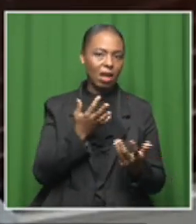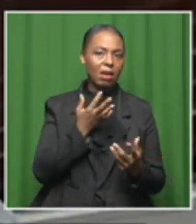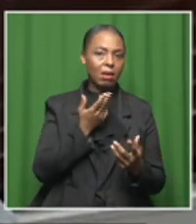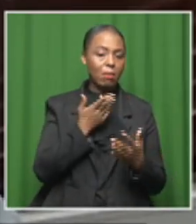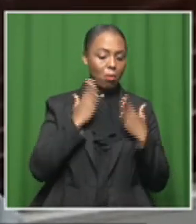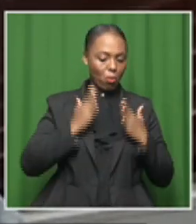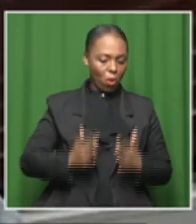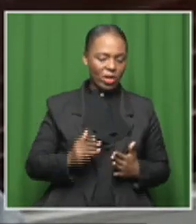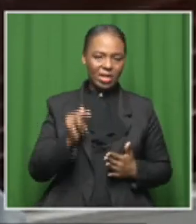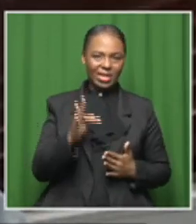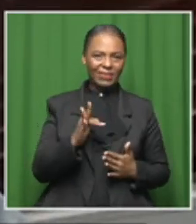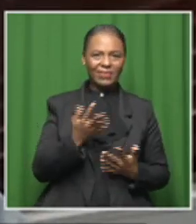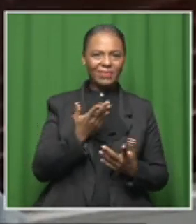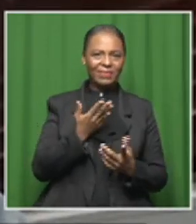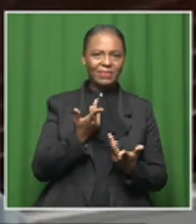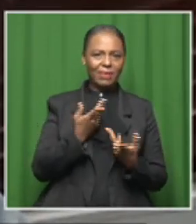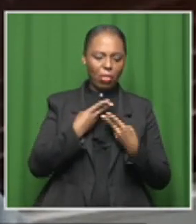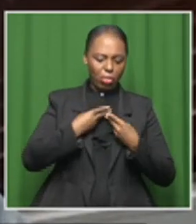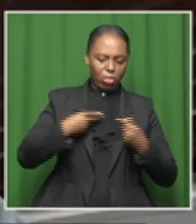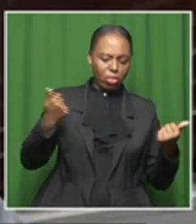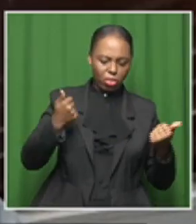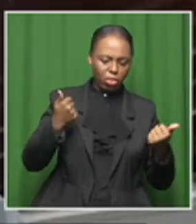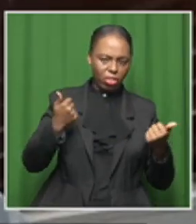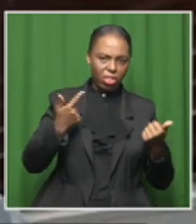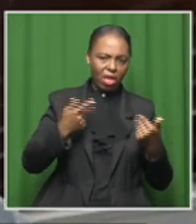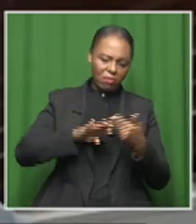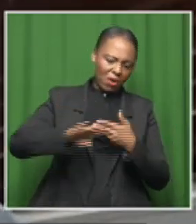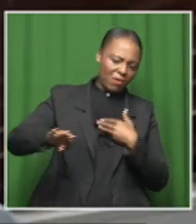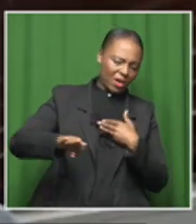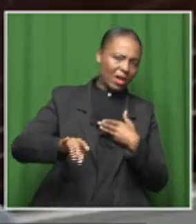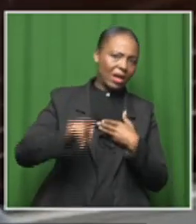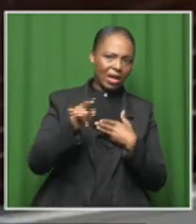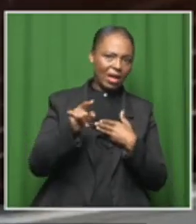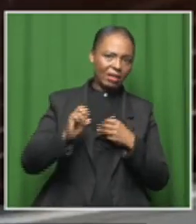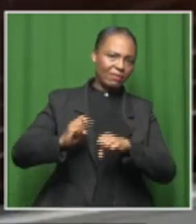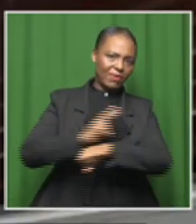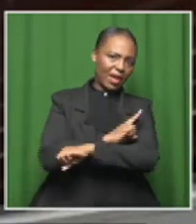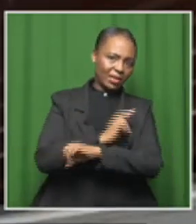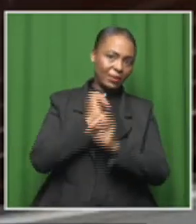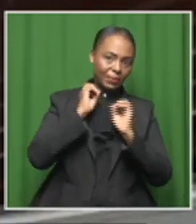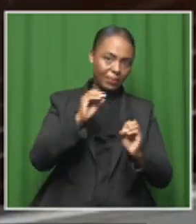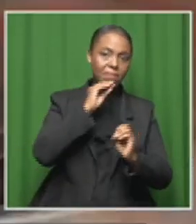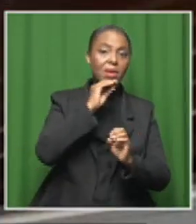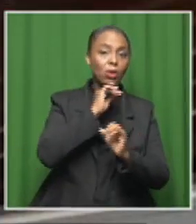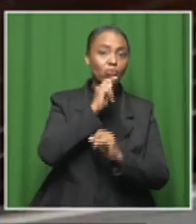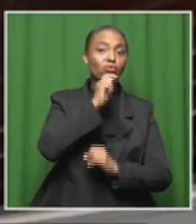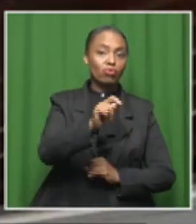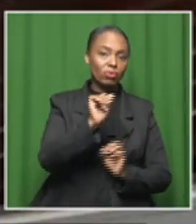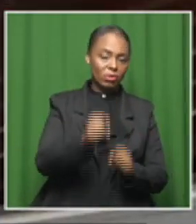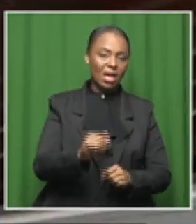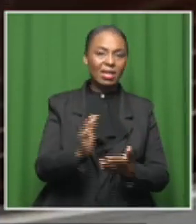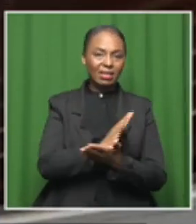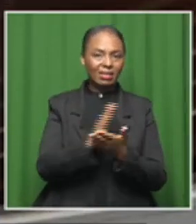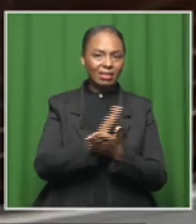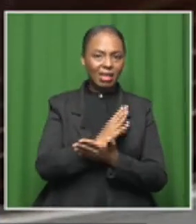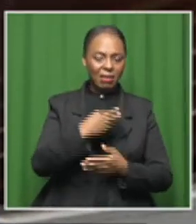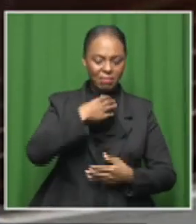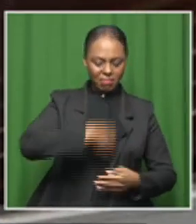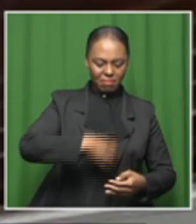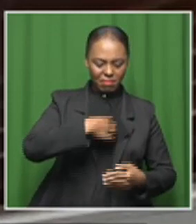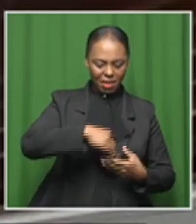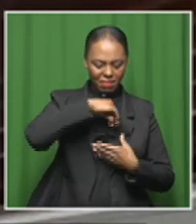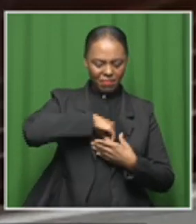virus. So yes, it's true. I think we also need to keep in mind that other respiratory viruses can sometimes do the